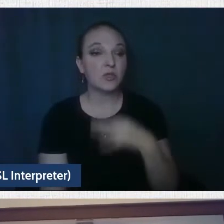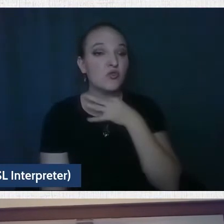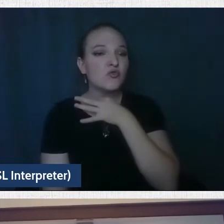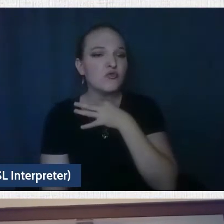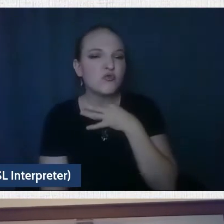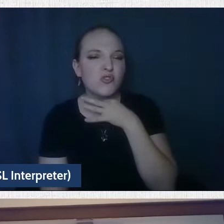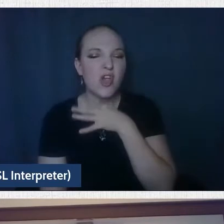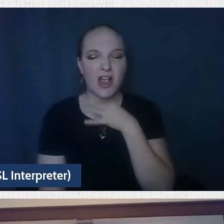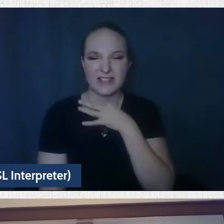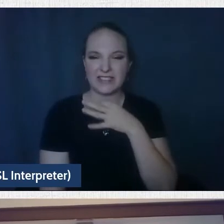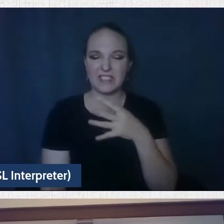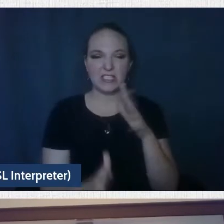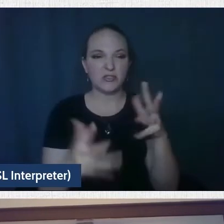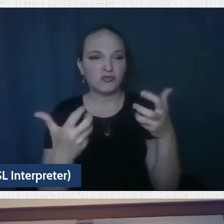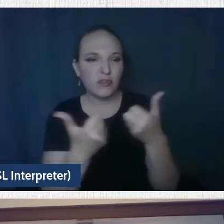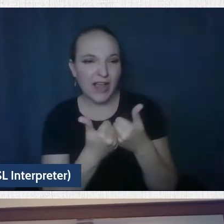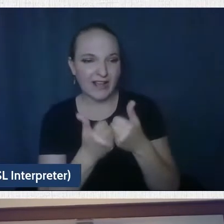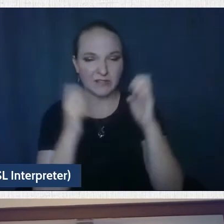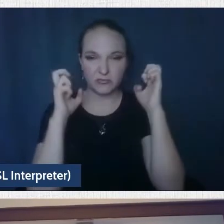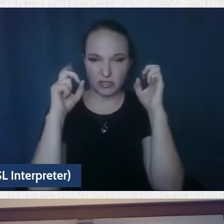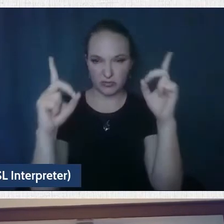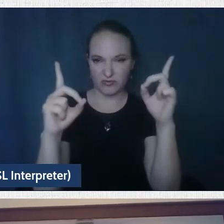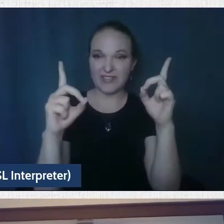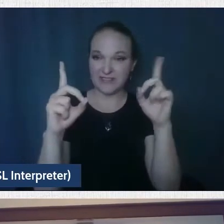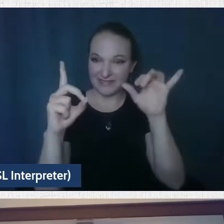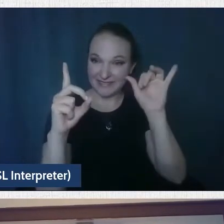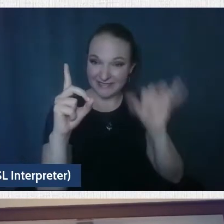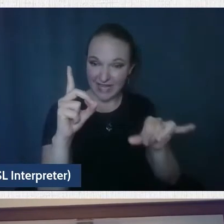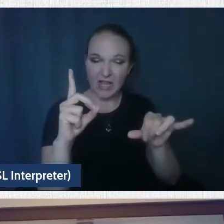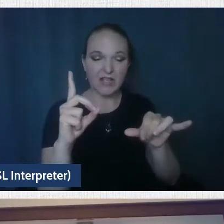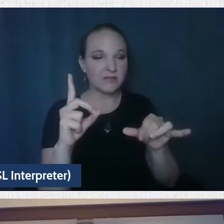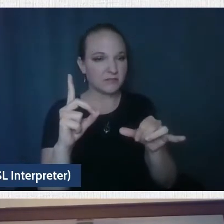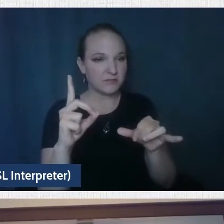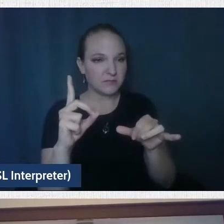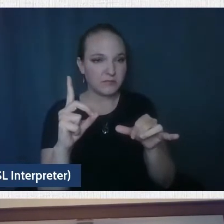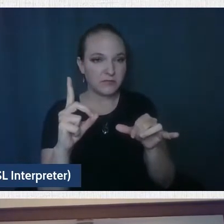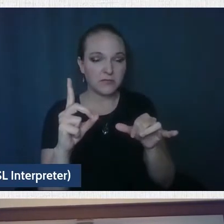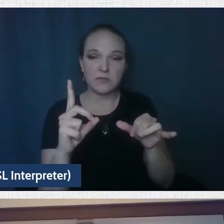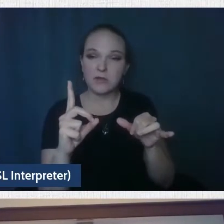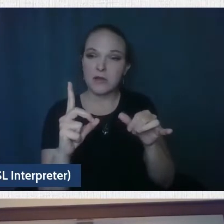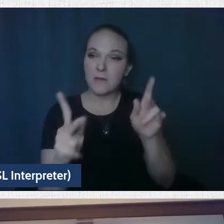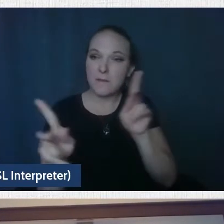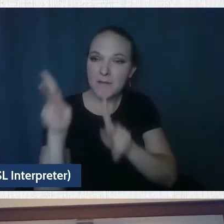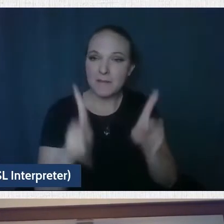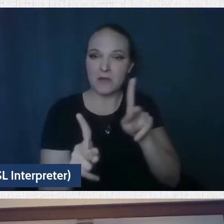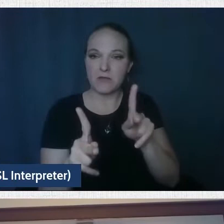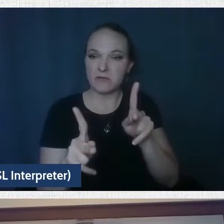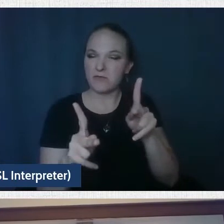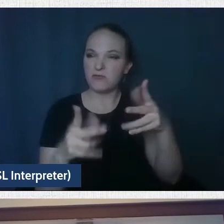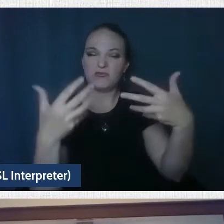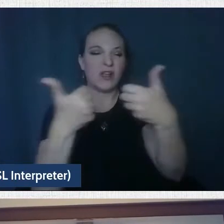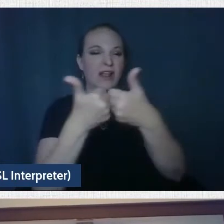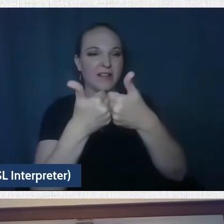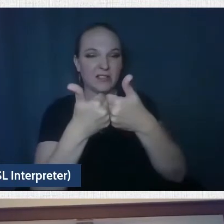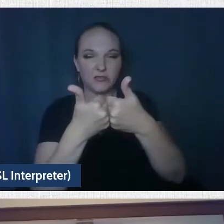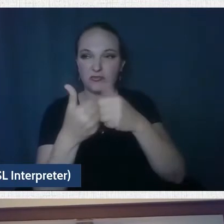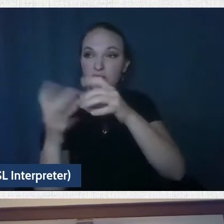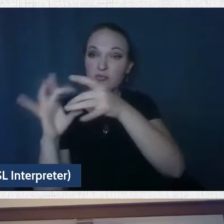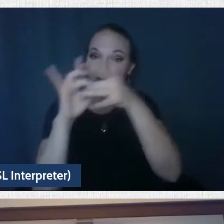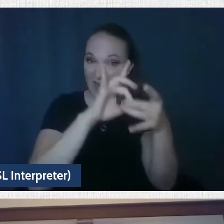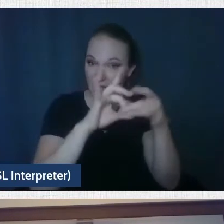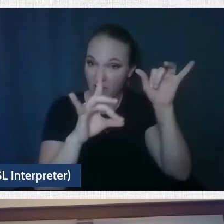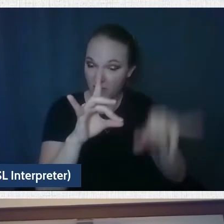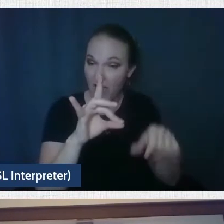curiosity-driven, challenge-based education that does those same things, that appeals to those grand challenges related to the UN